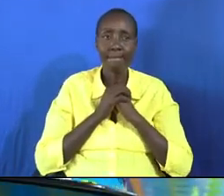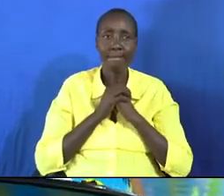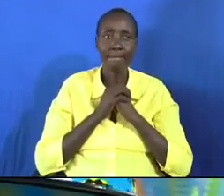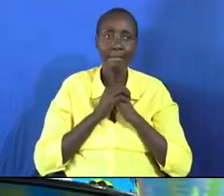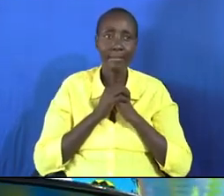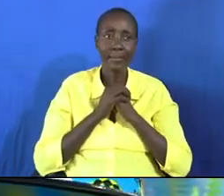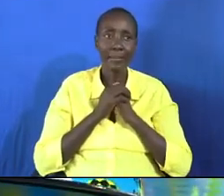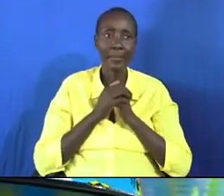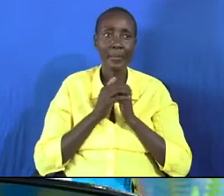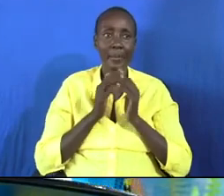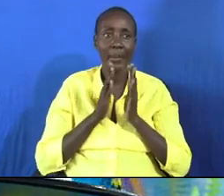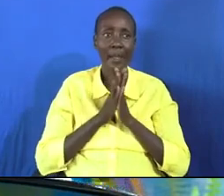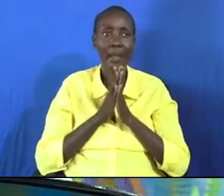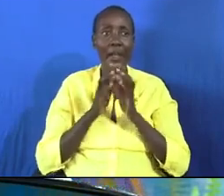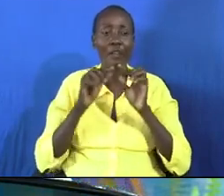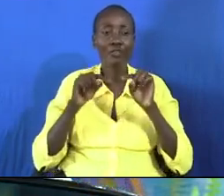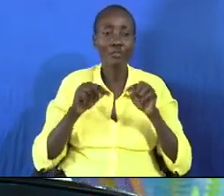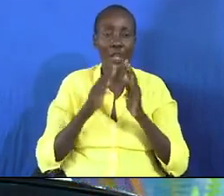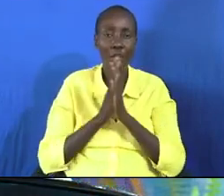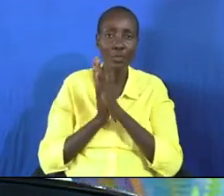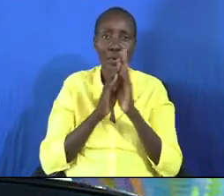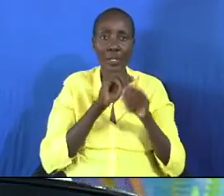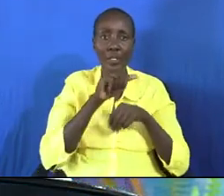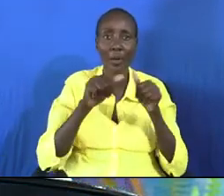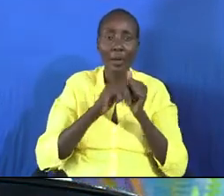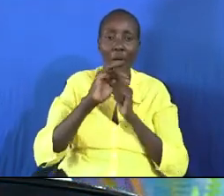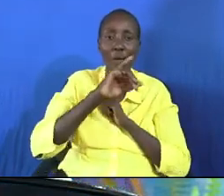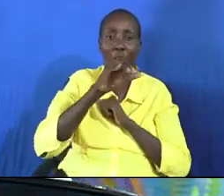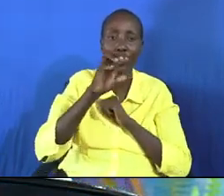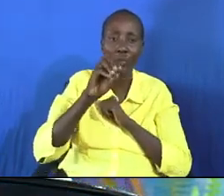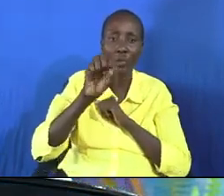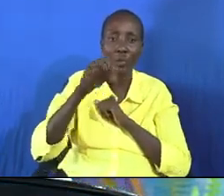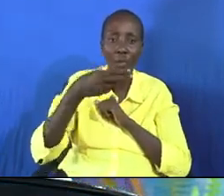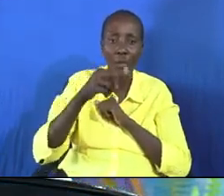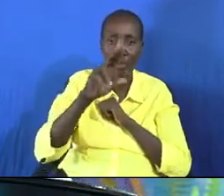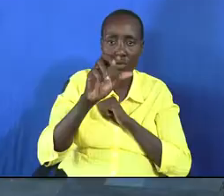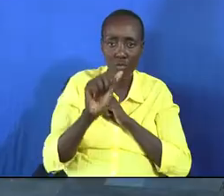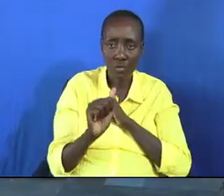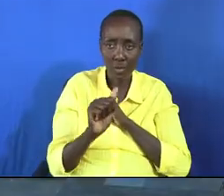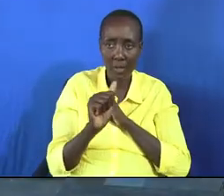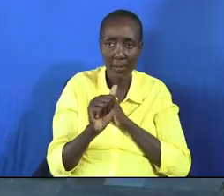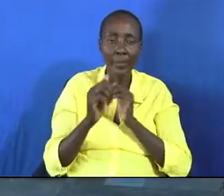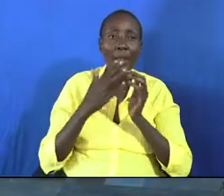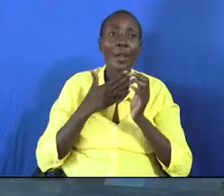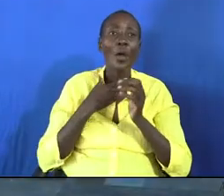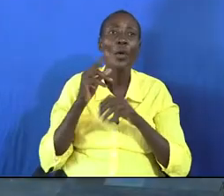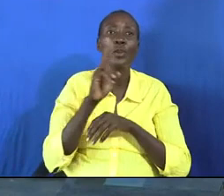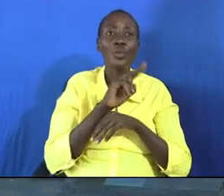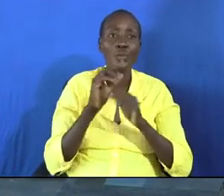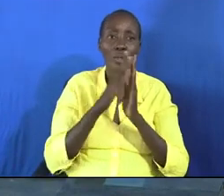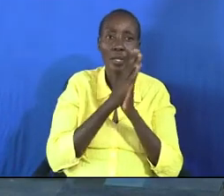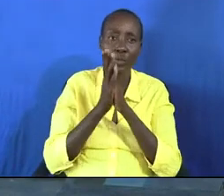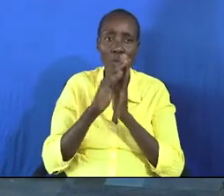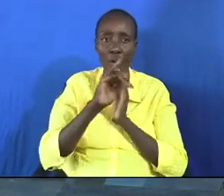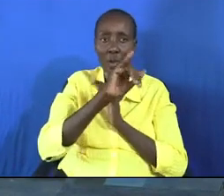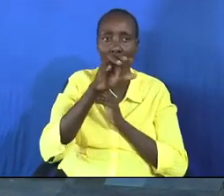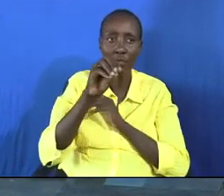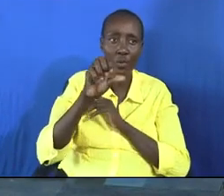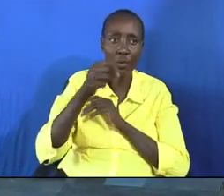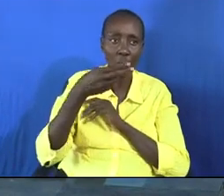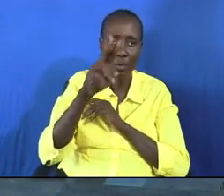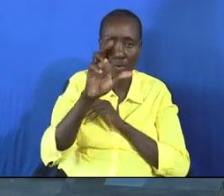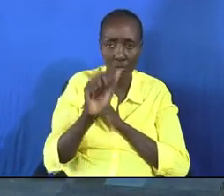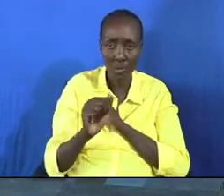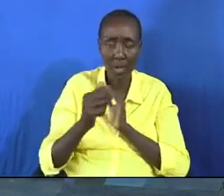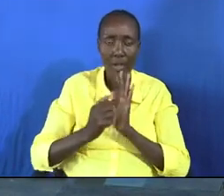And today the story is about Joshua. And I want to use the story of Joshua to show